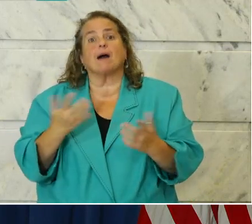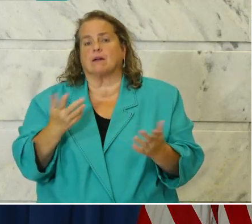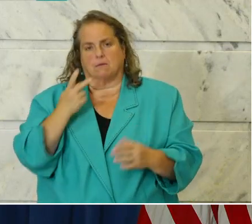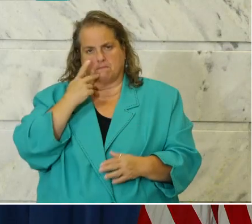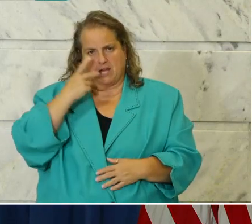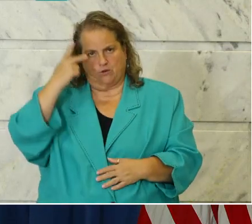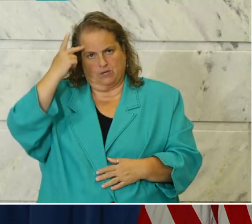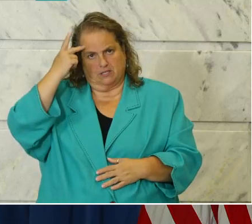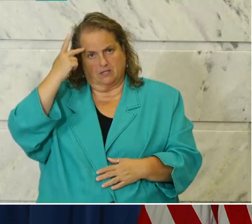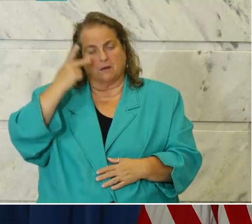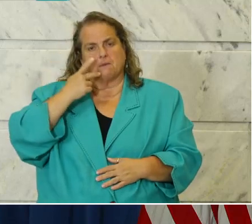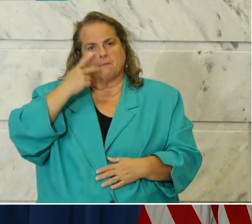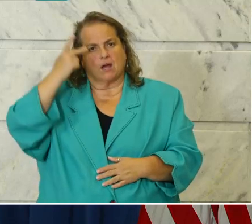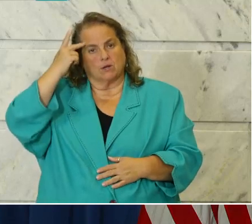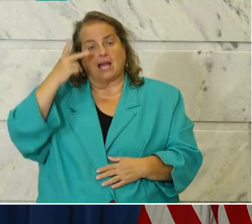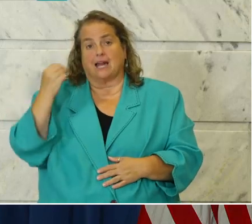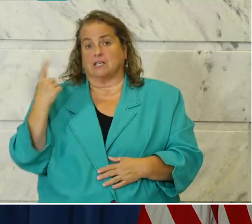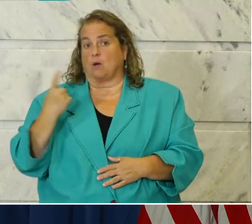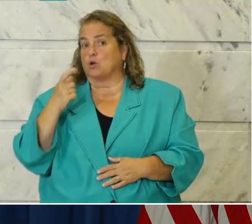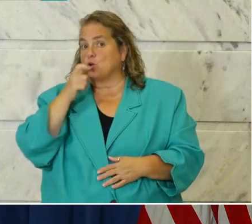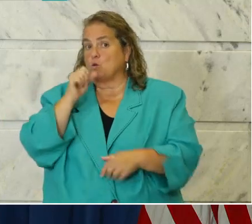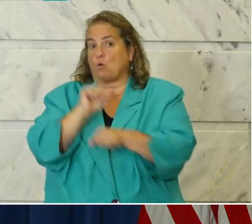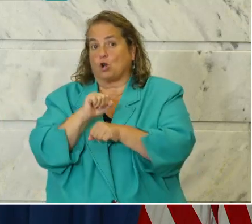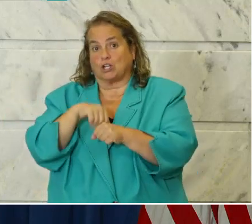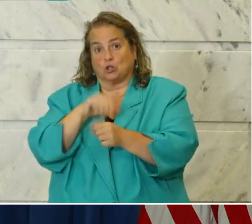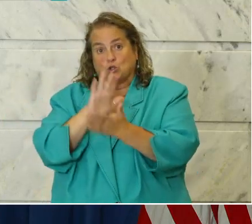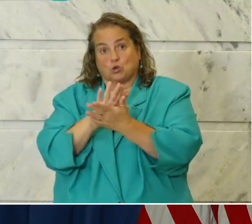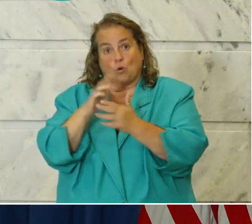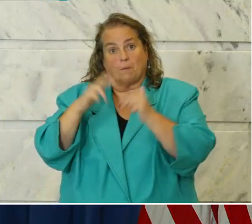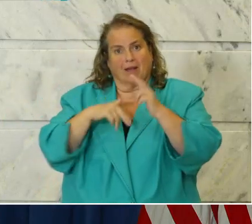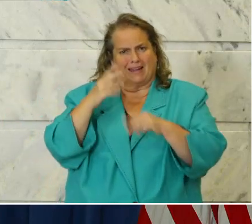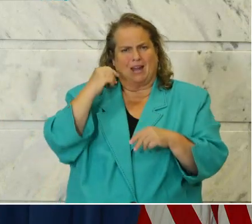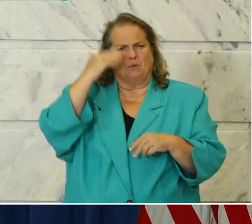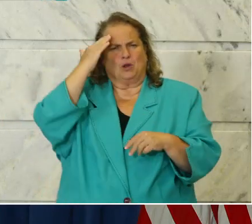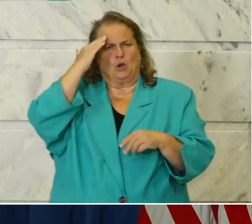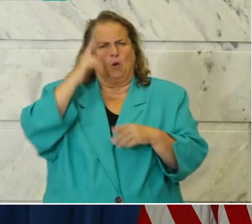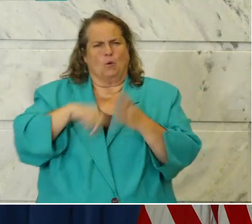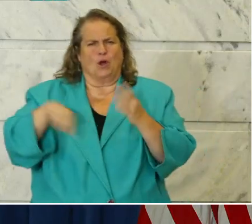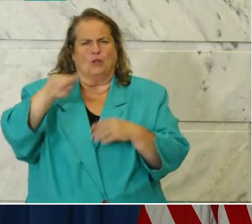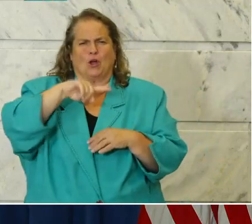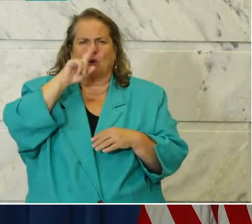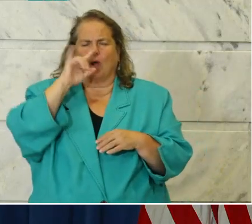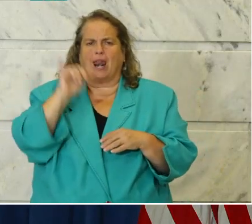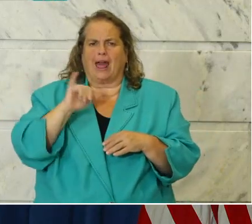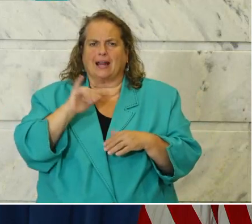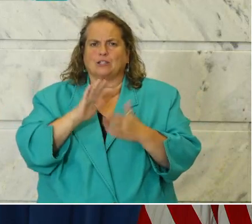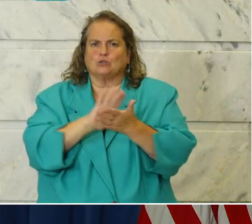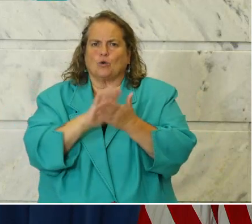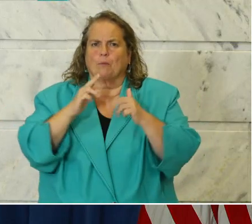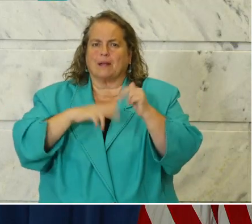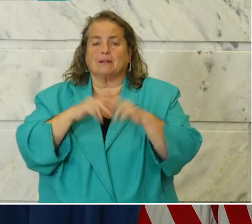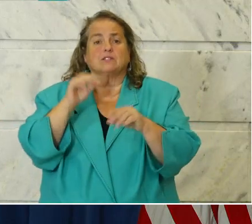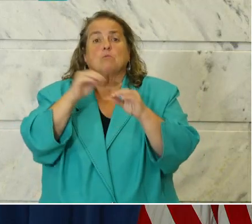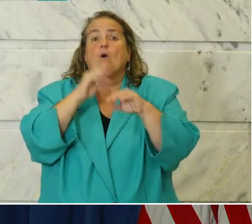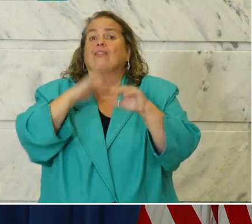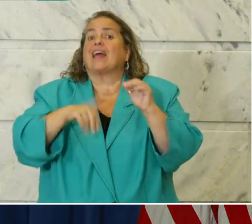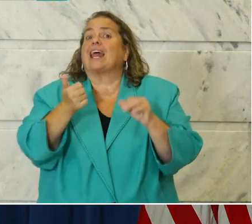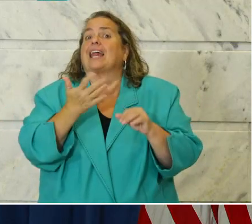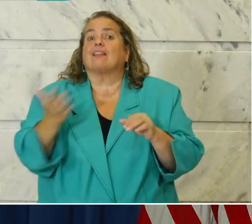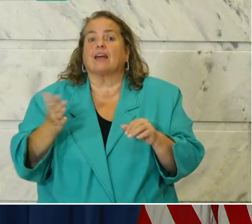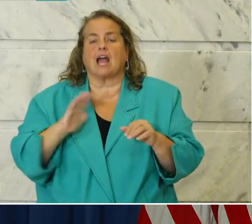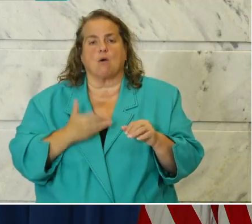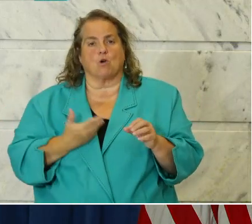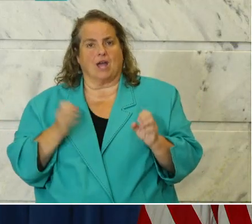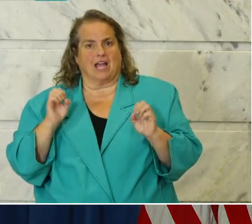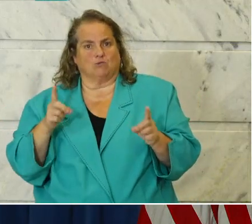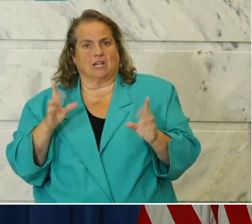talking about someone who's worked in a school building and who knows what it's like when the rubber meets the road. More than anything, our educators